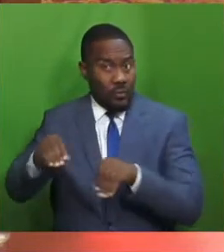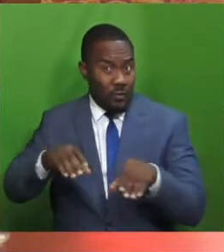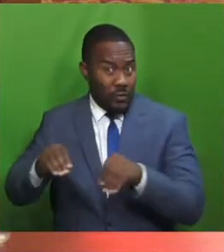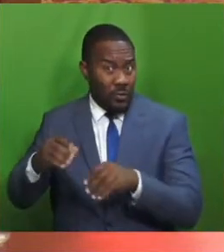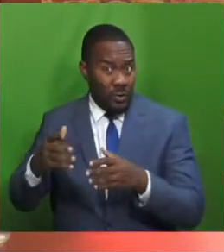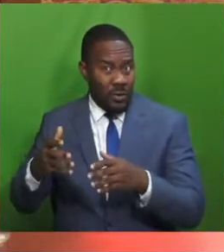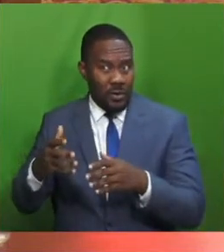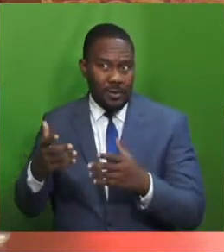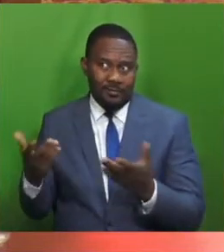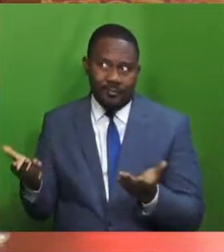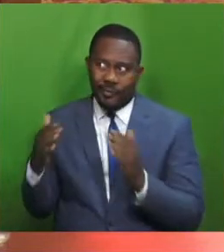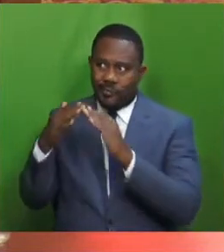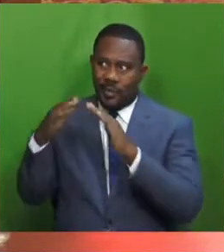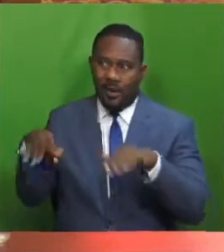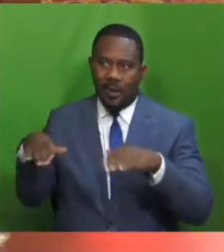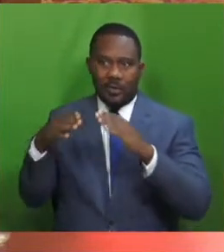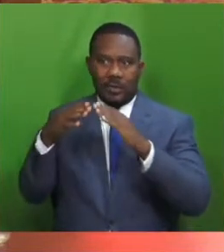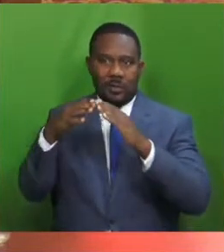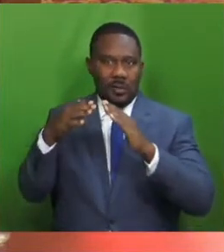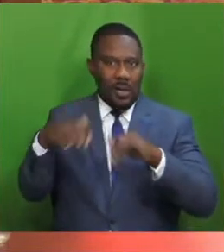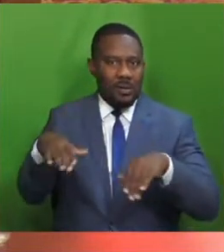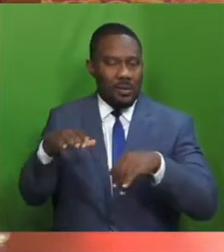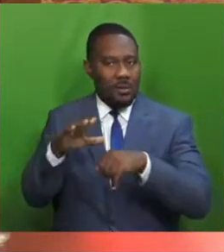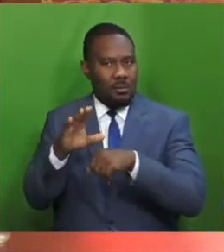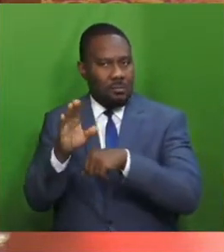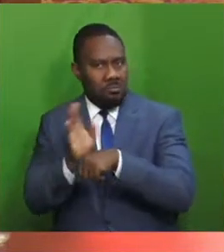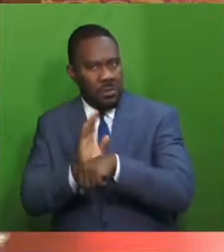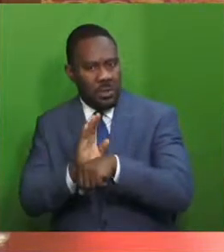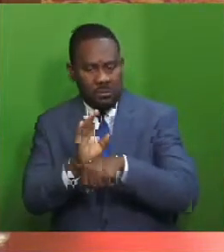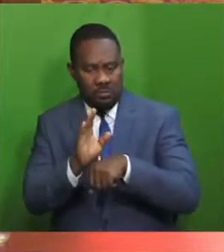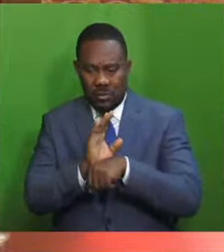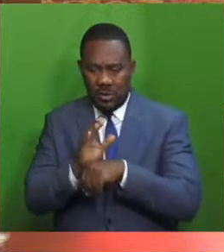disrupted households and businesses, with very many